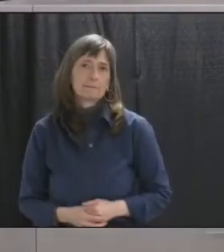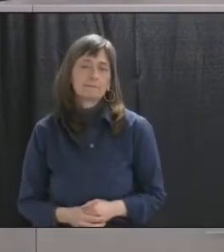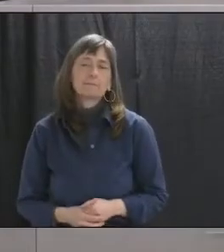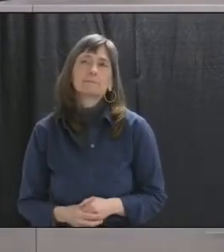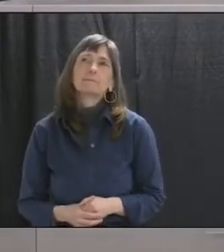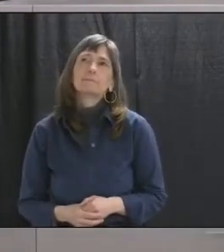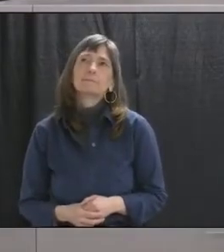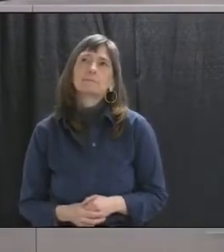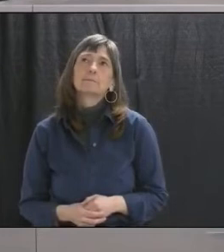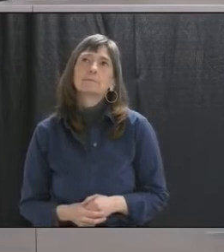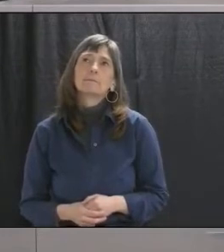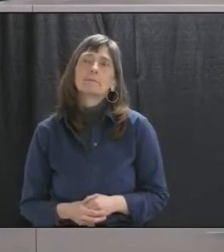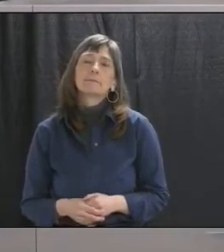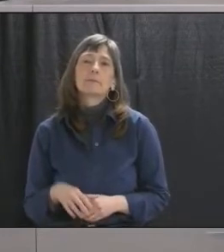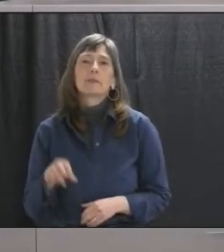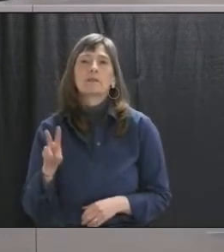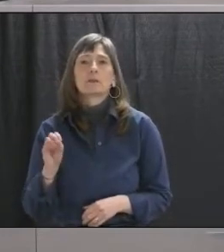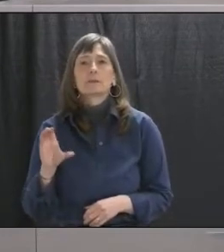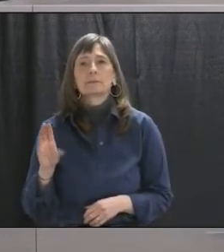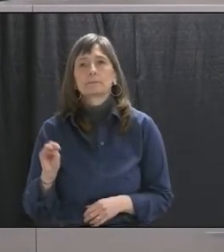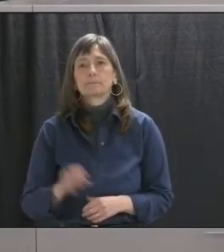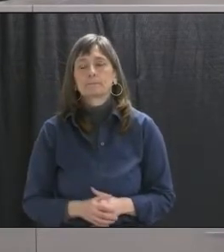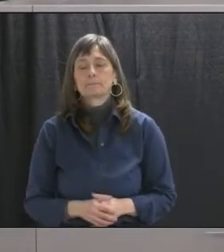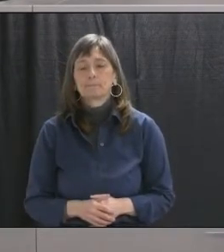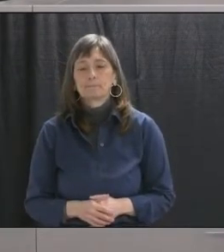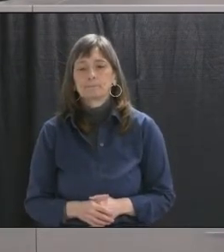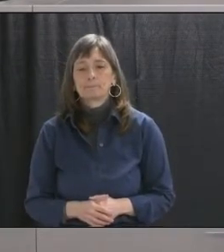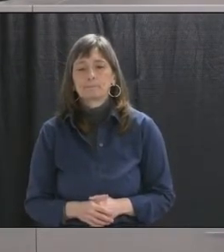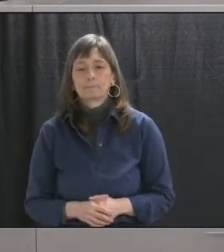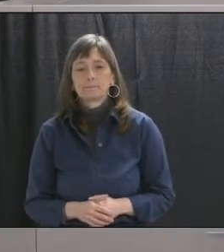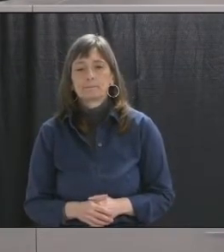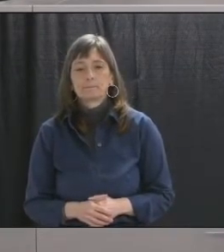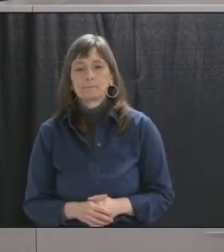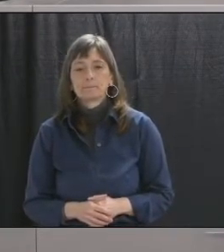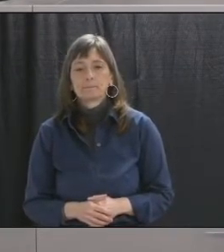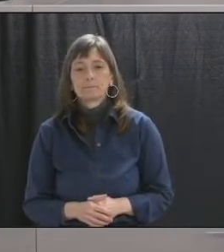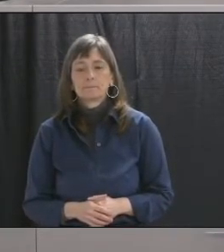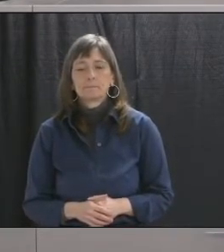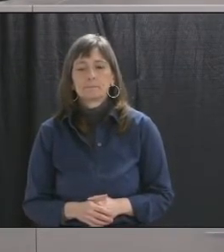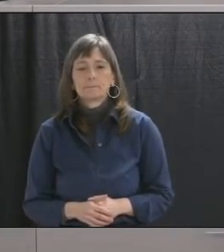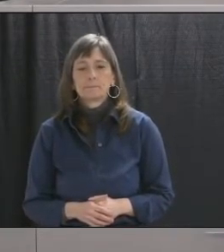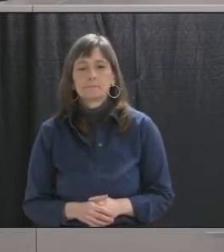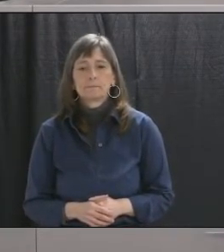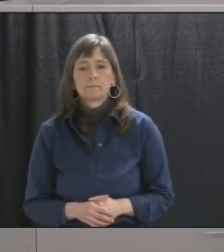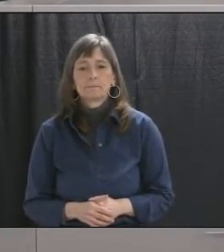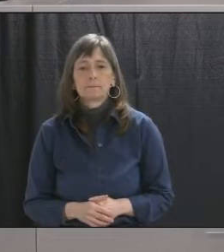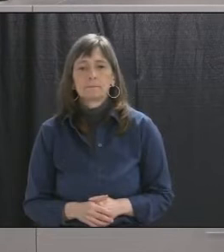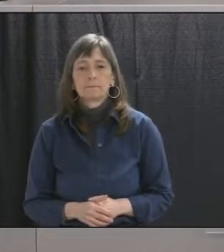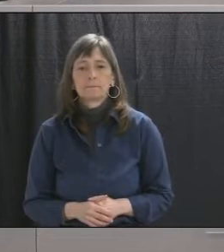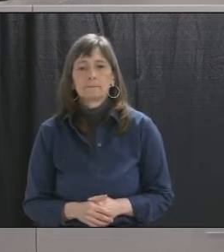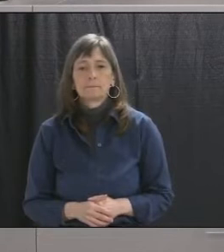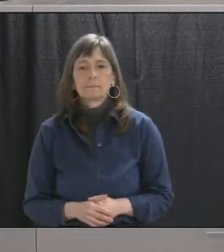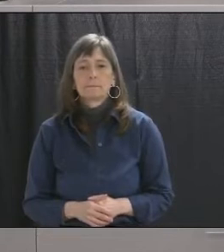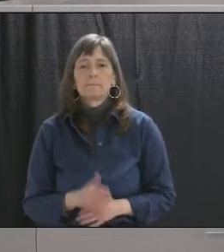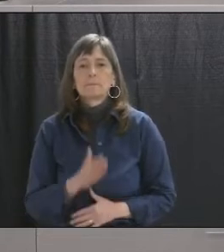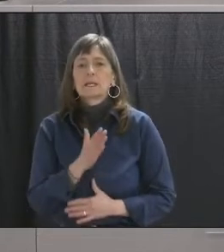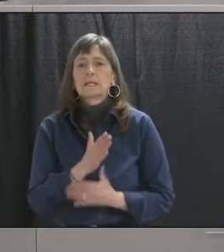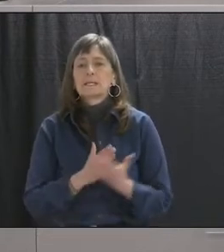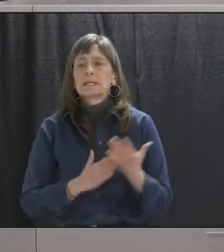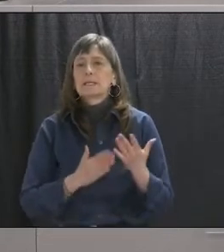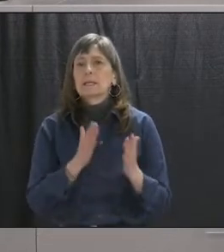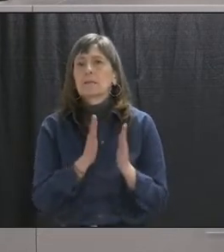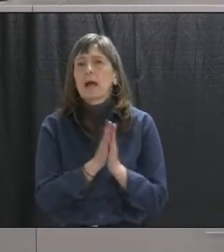Our next question is from Ben Murphy of VOCM News. Please go ahead. Premier, people are asking about being able to buy alcohol from